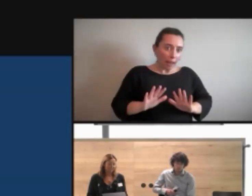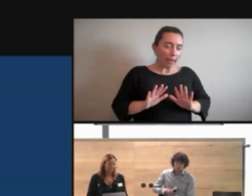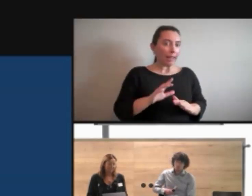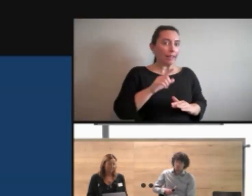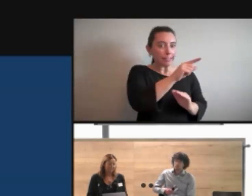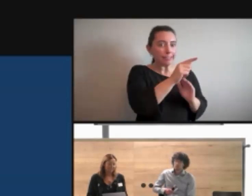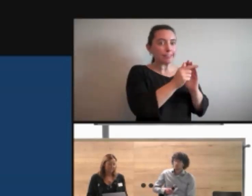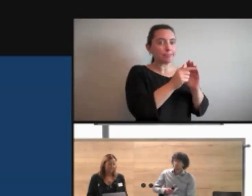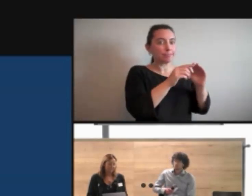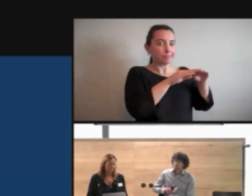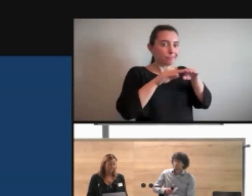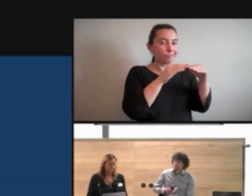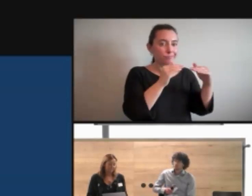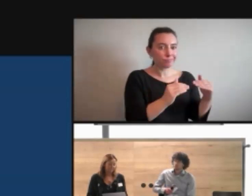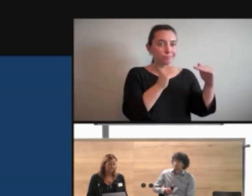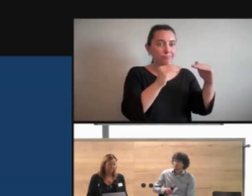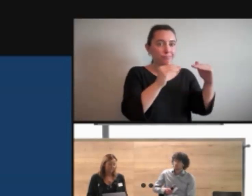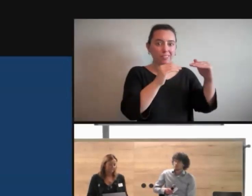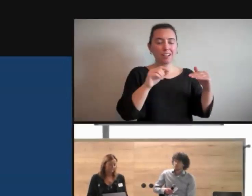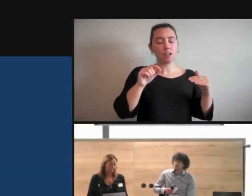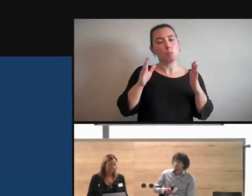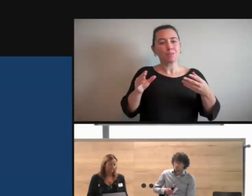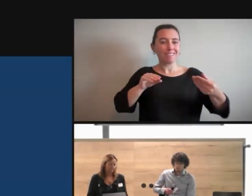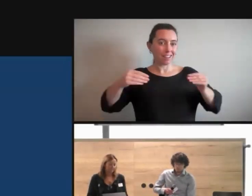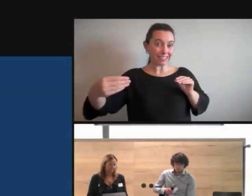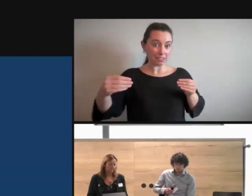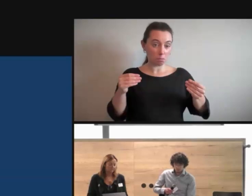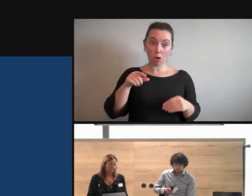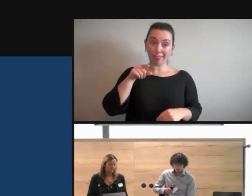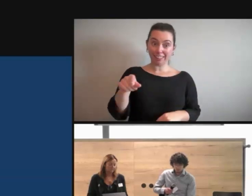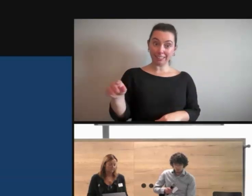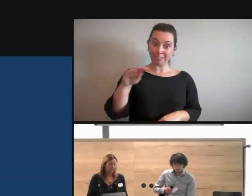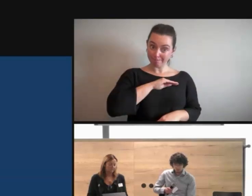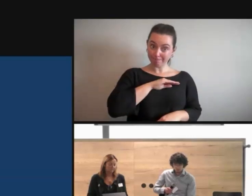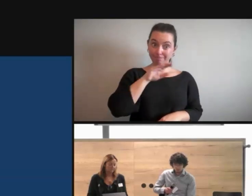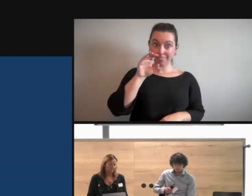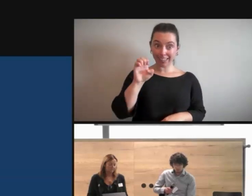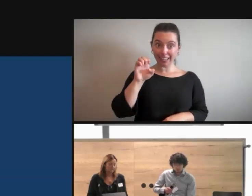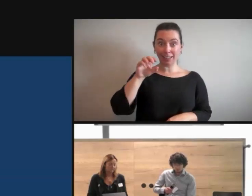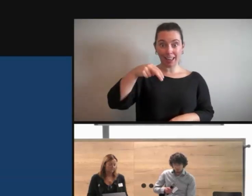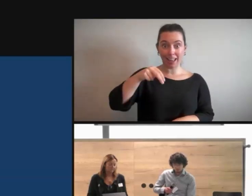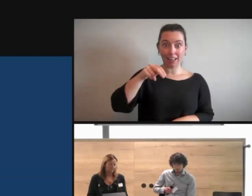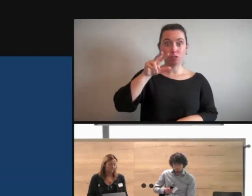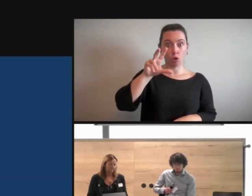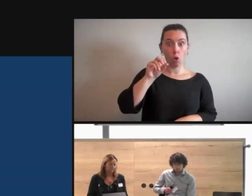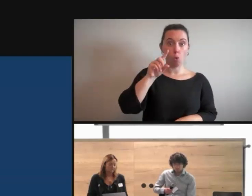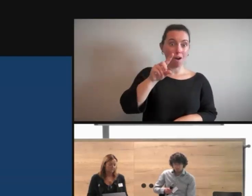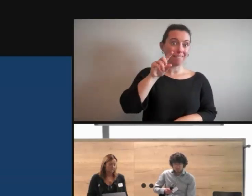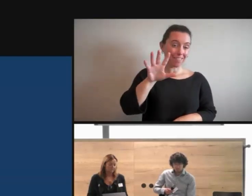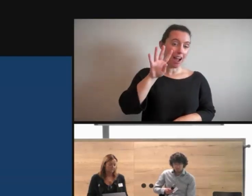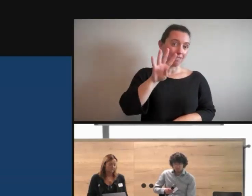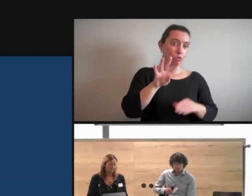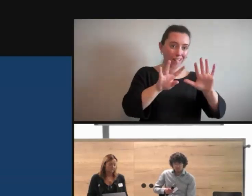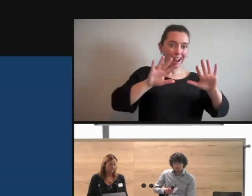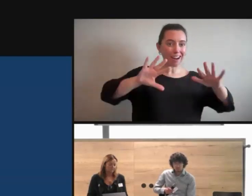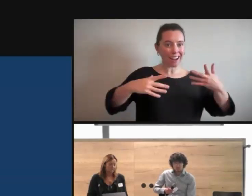interpret success criteria and the requirements of EN 301-549 to apply them to native mobile apps, even